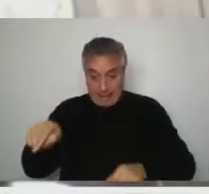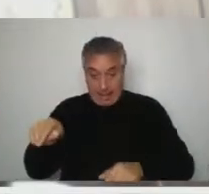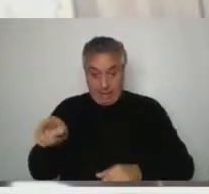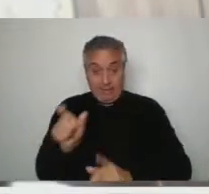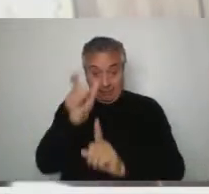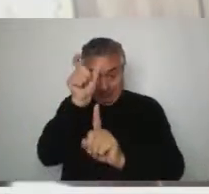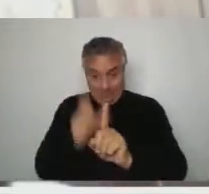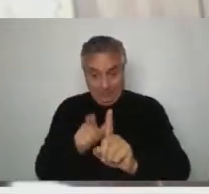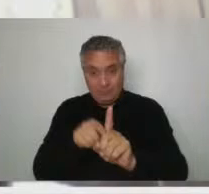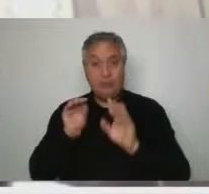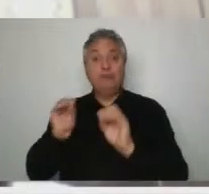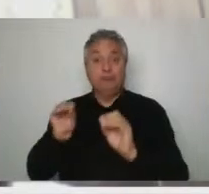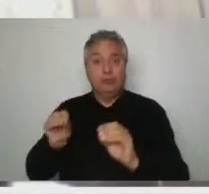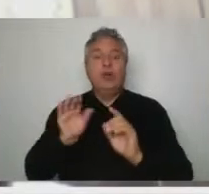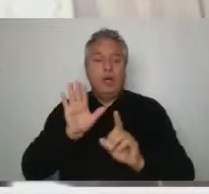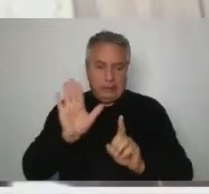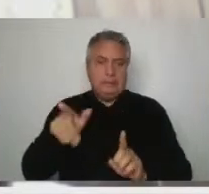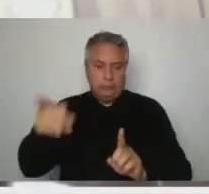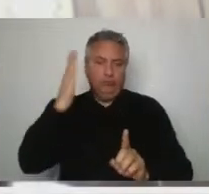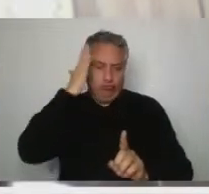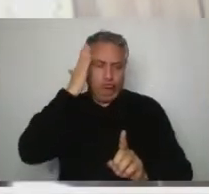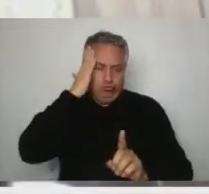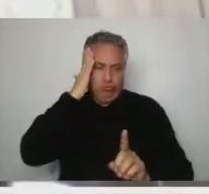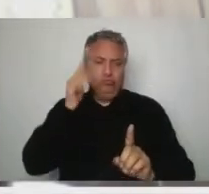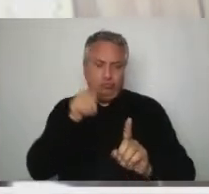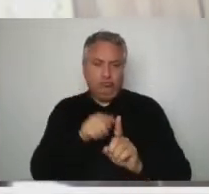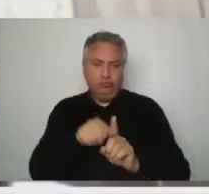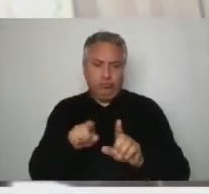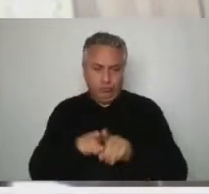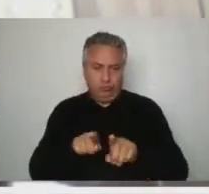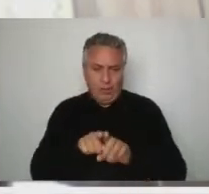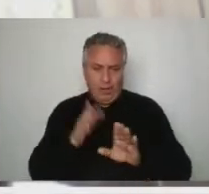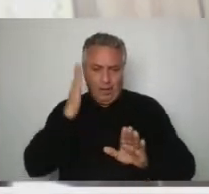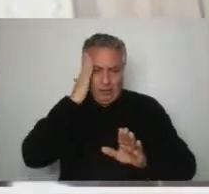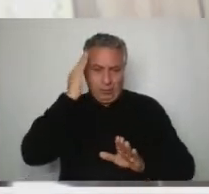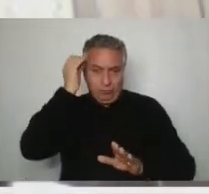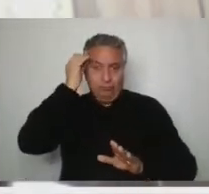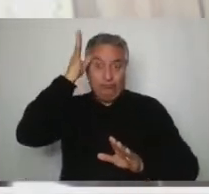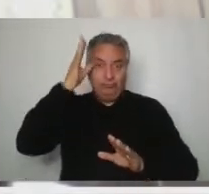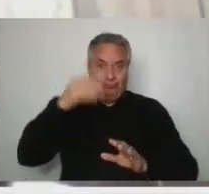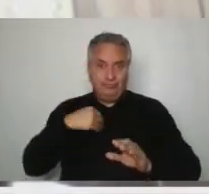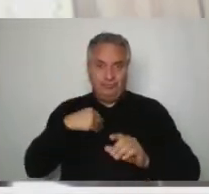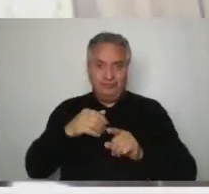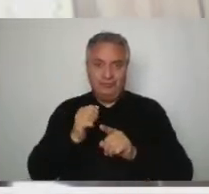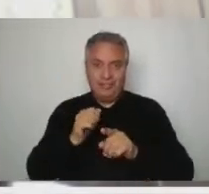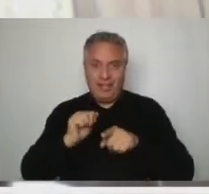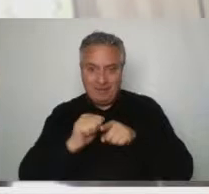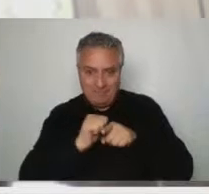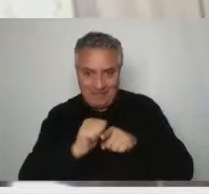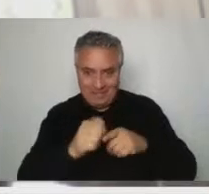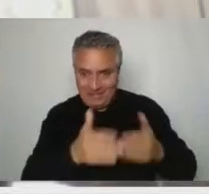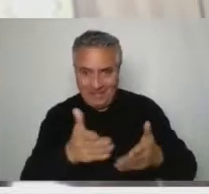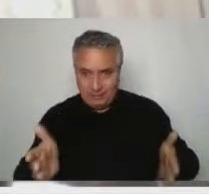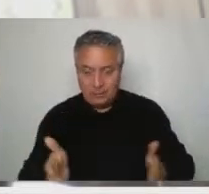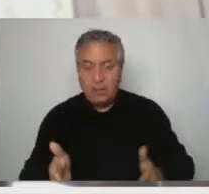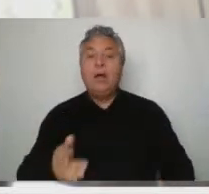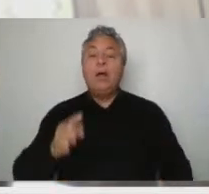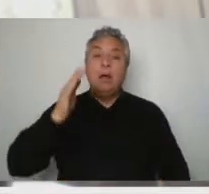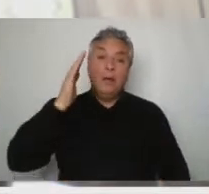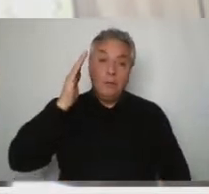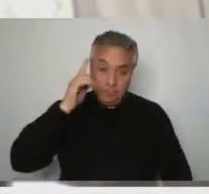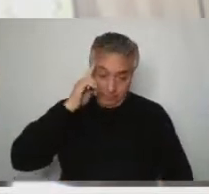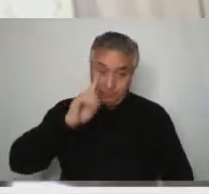And teacher training is key. It's important to compare because otherwise it's challenging. You won't have a point of comparison to motivate the